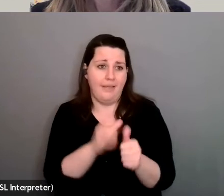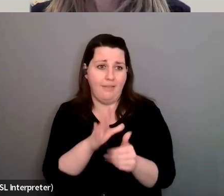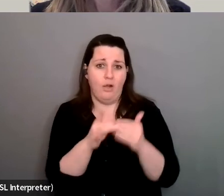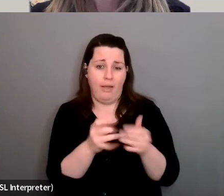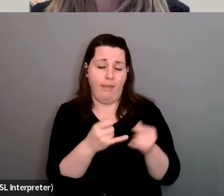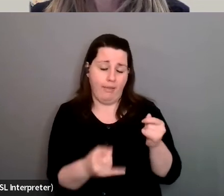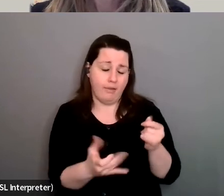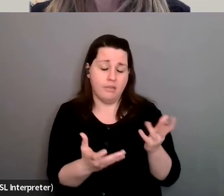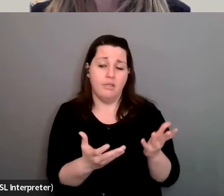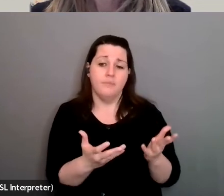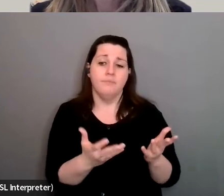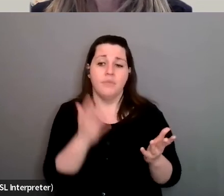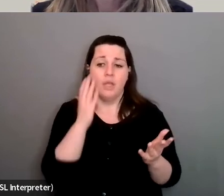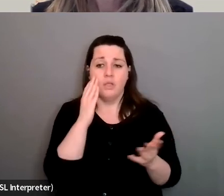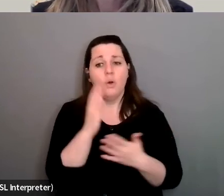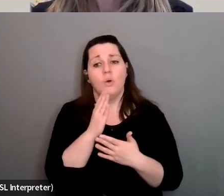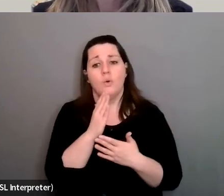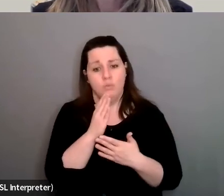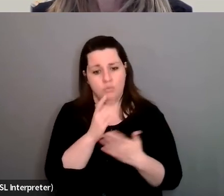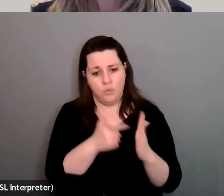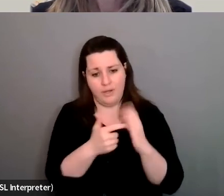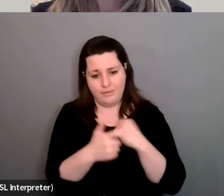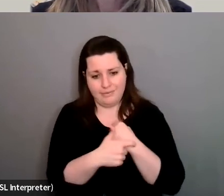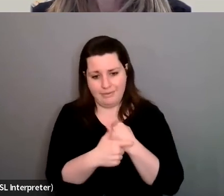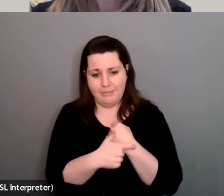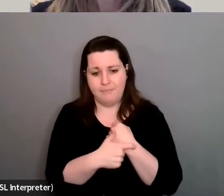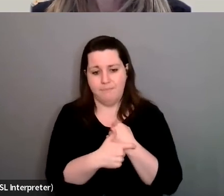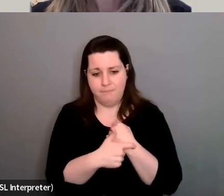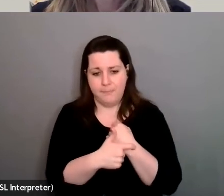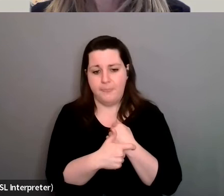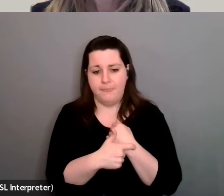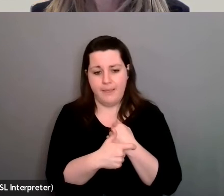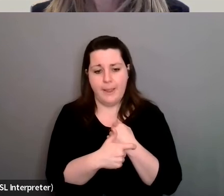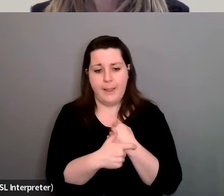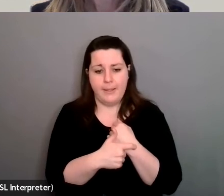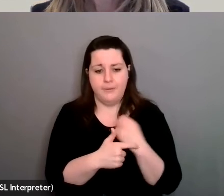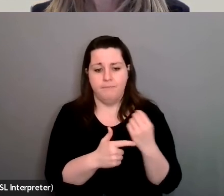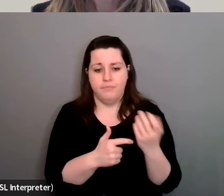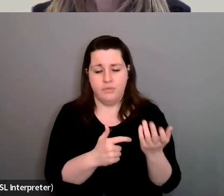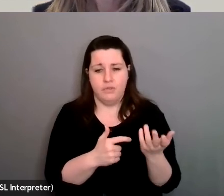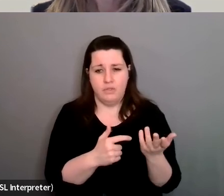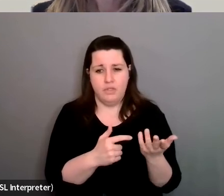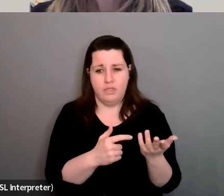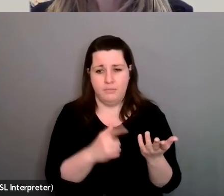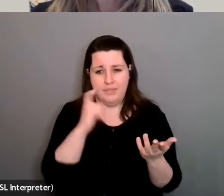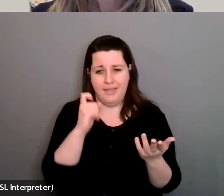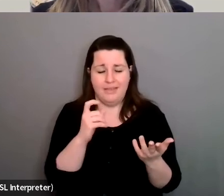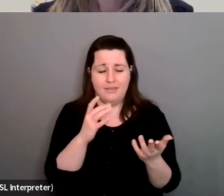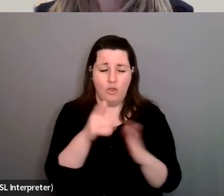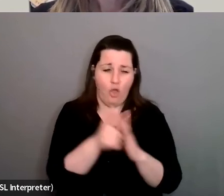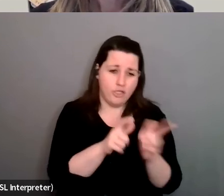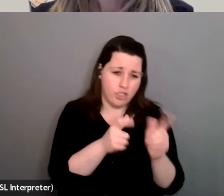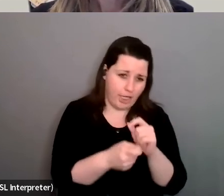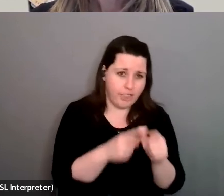I know it takes some time sometimes to get some of the implementation after laws change. So prior to